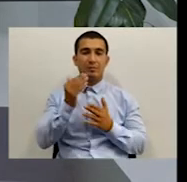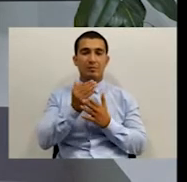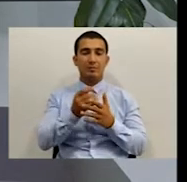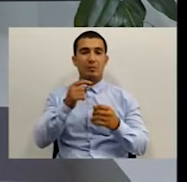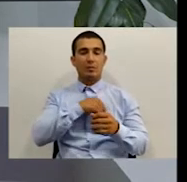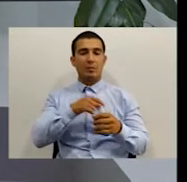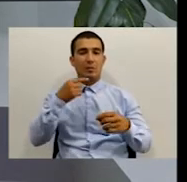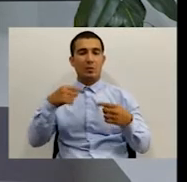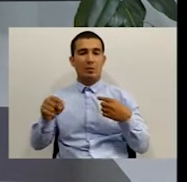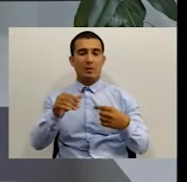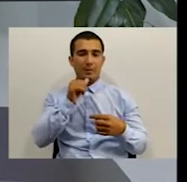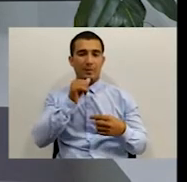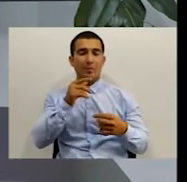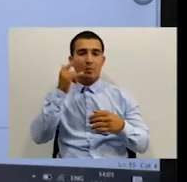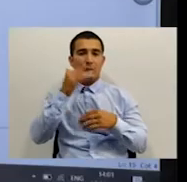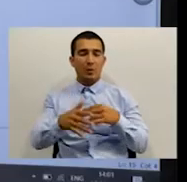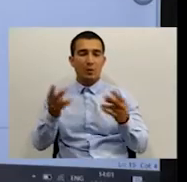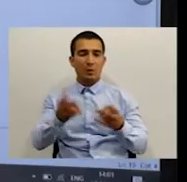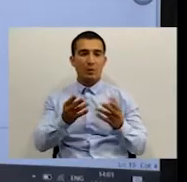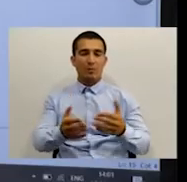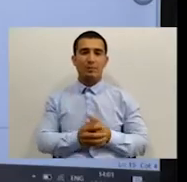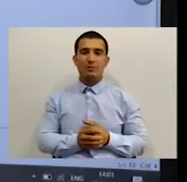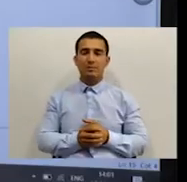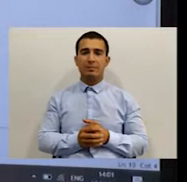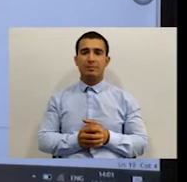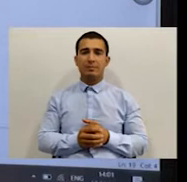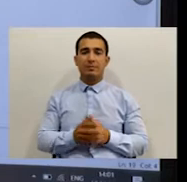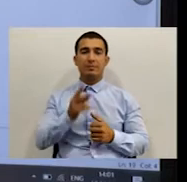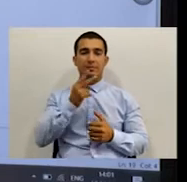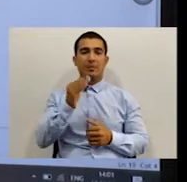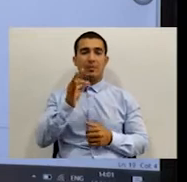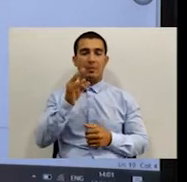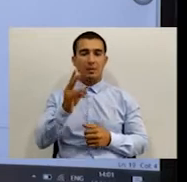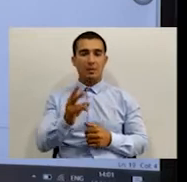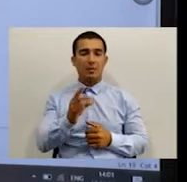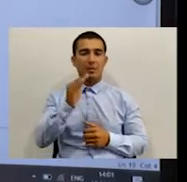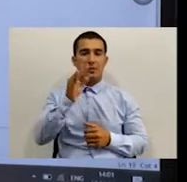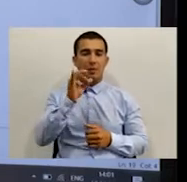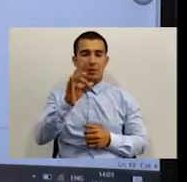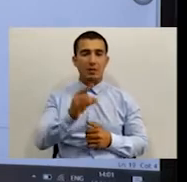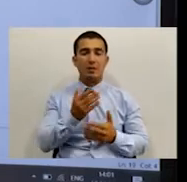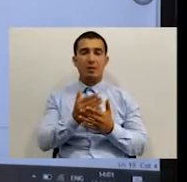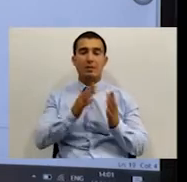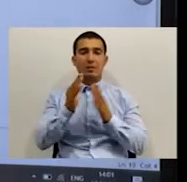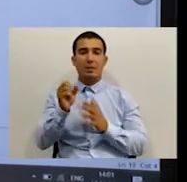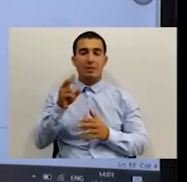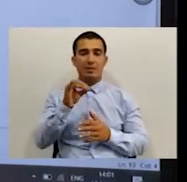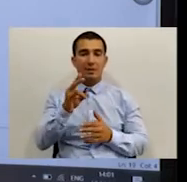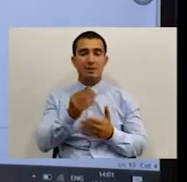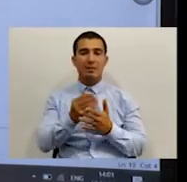bir dasturdan foydalanib ko'ramiz. Boshqa bitta forni yaxshiroq tushunishimiz uchun. Misol uchun, hozir yozaman